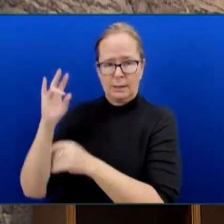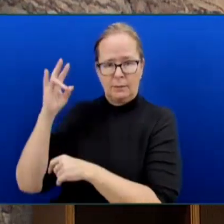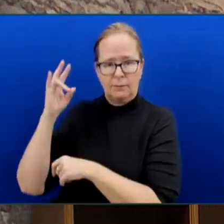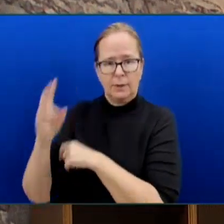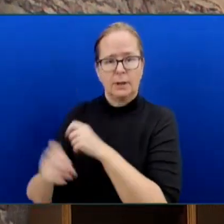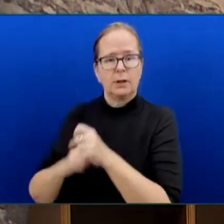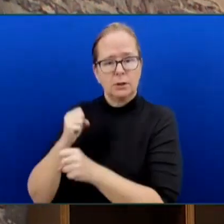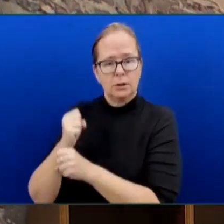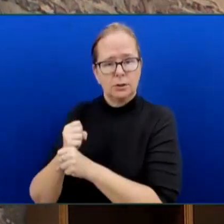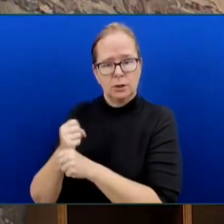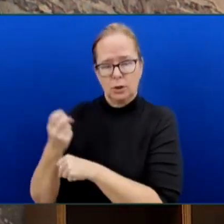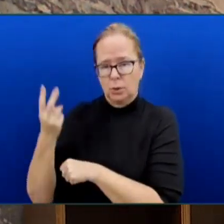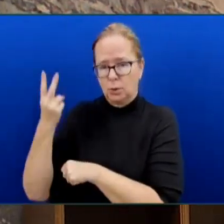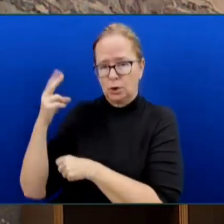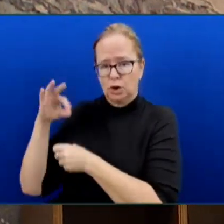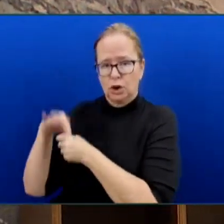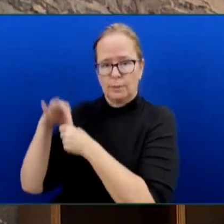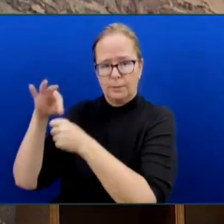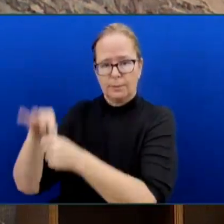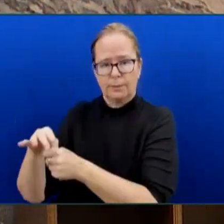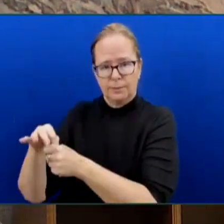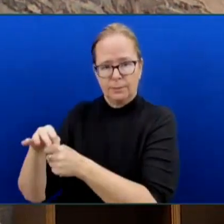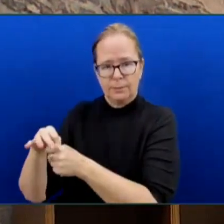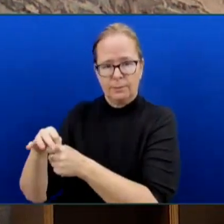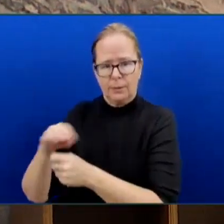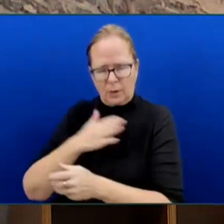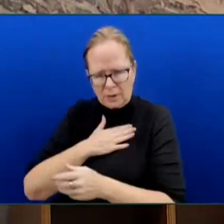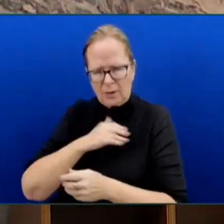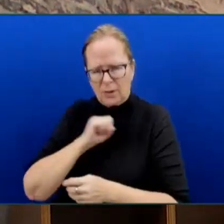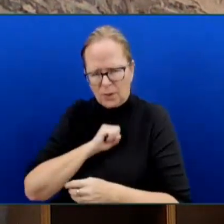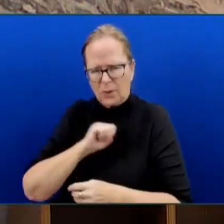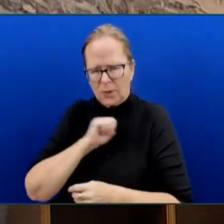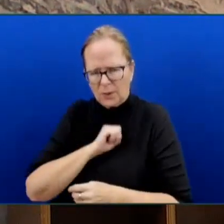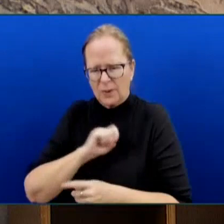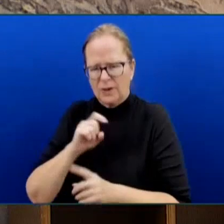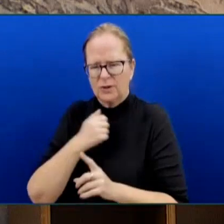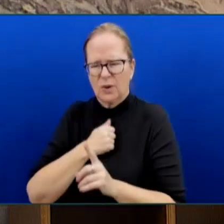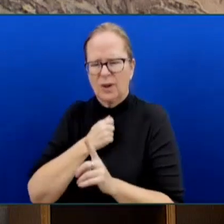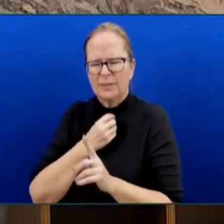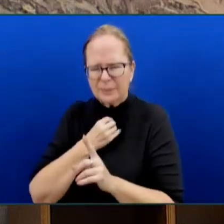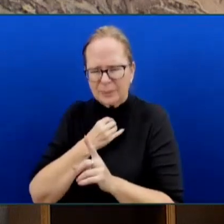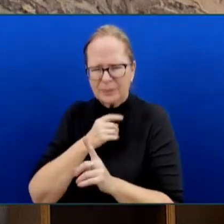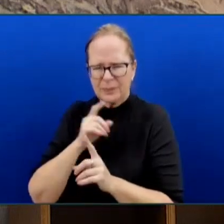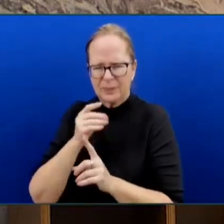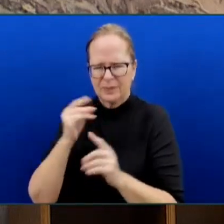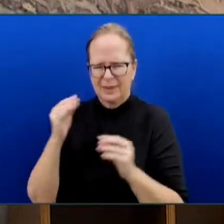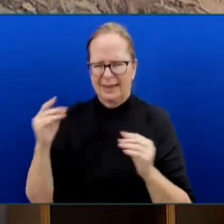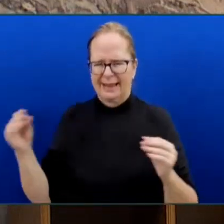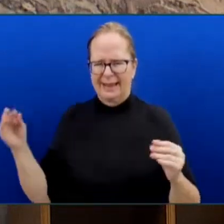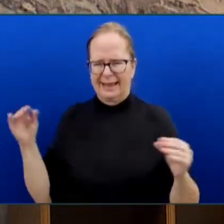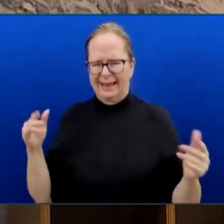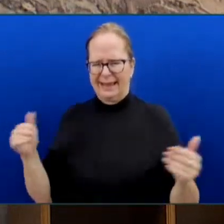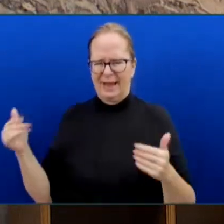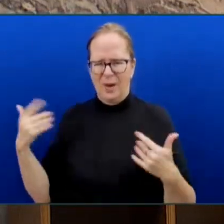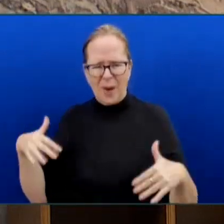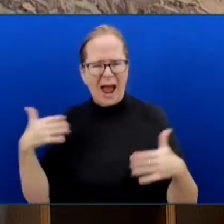It's choking up. Last question of the session. It's so devastating.